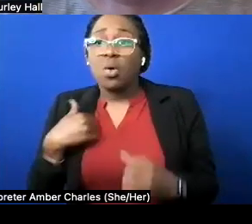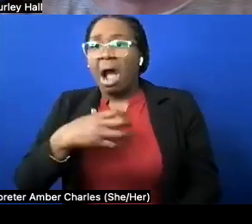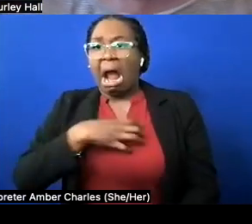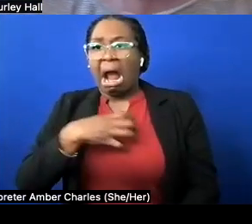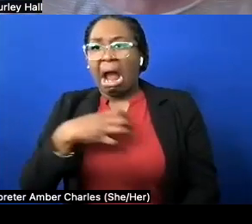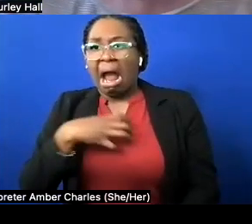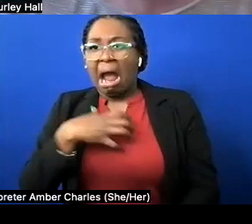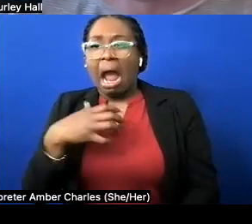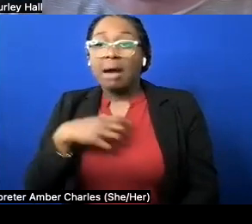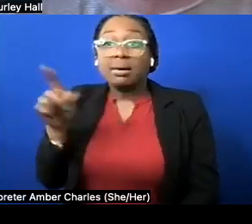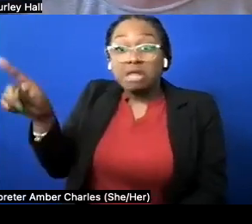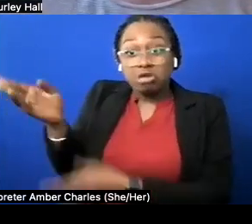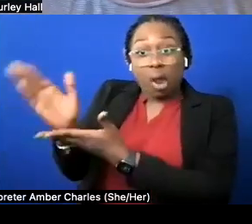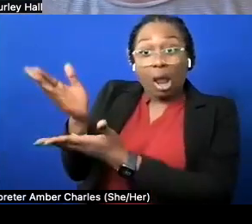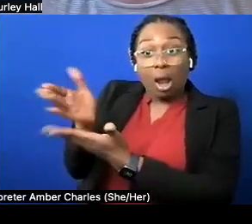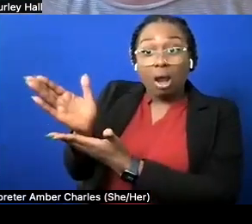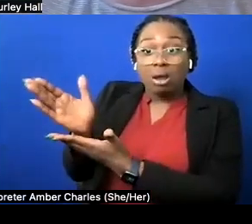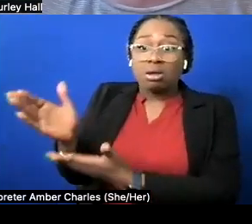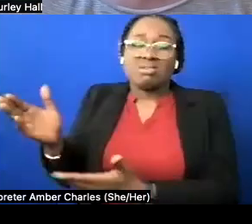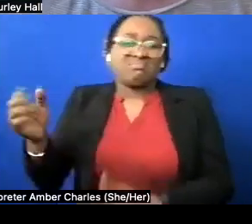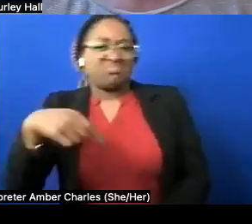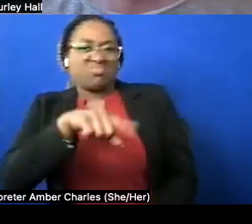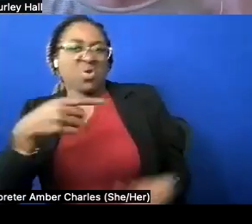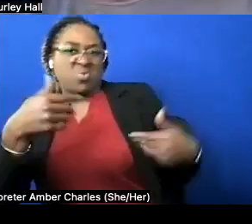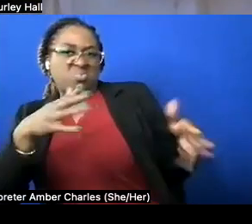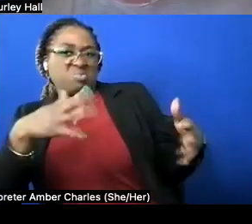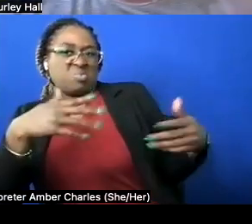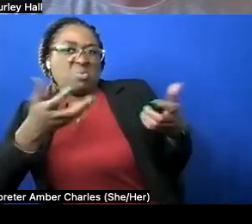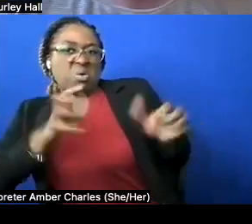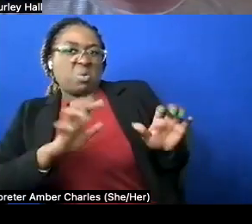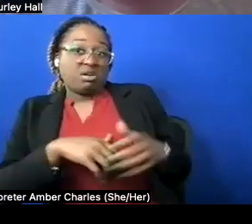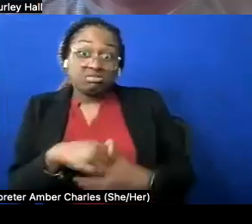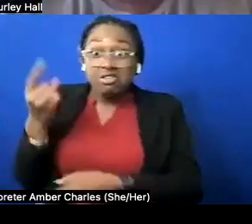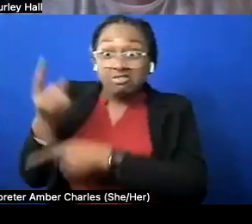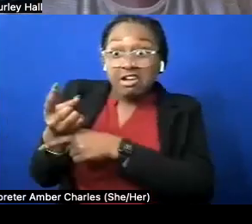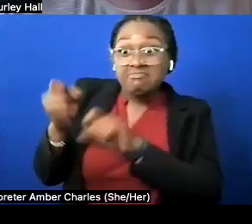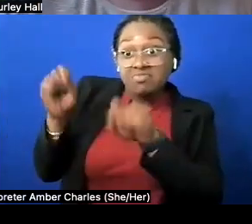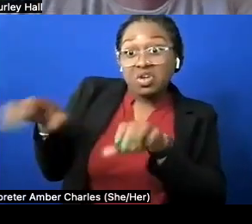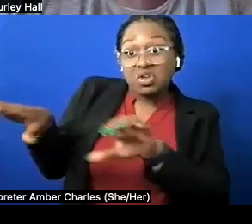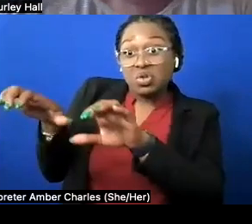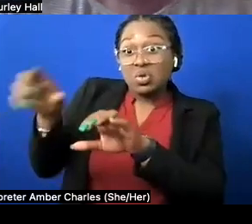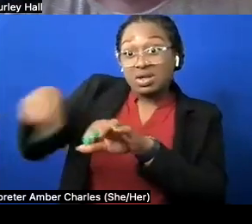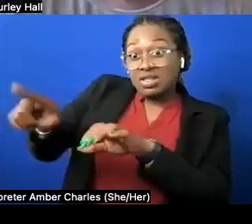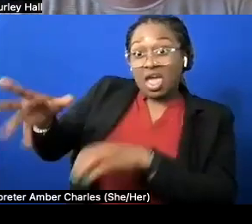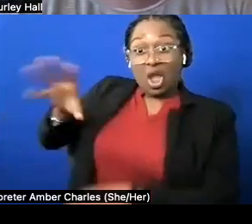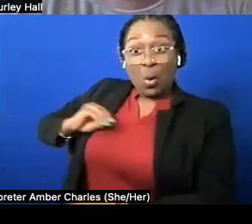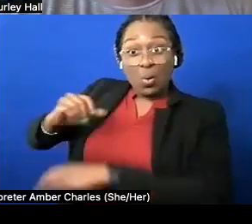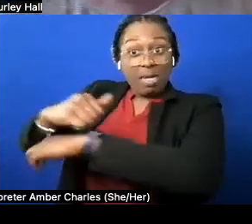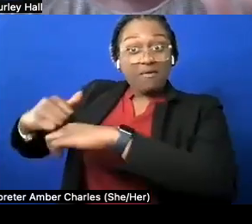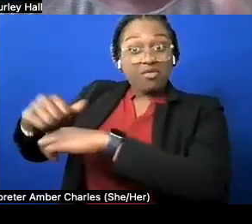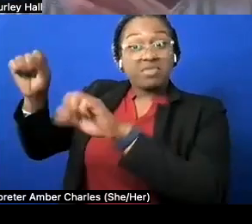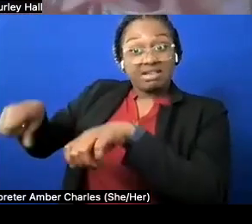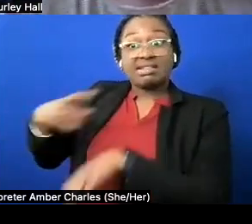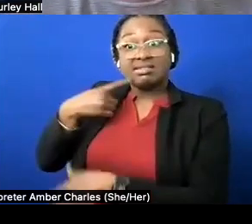they're in their right to say, hey, we don't want your stuff here, right? They're allowed to do that. It's their platform. They own it, right?